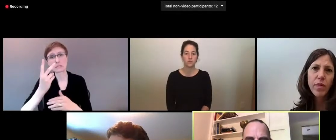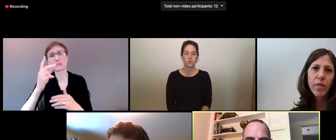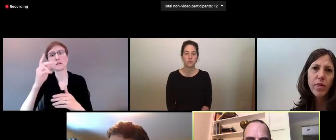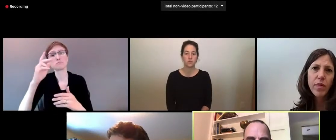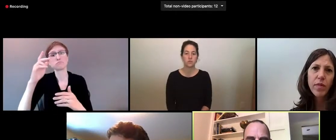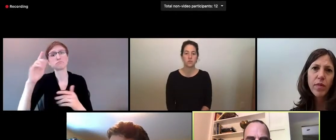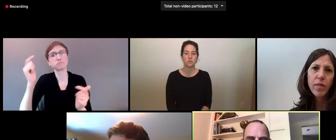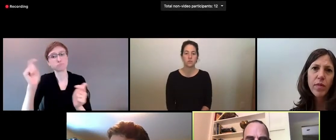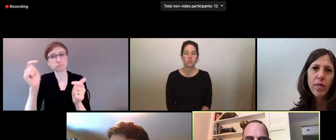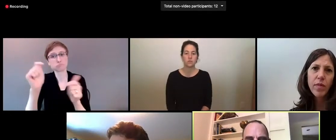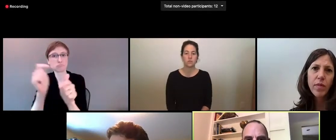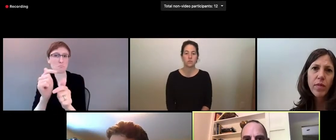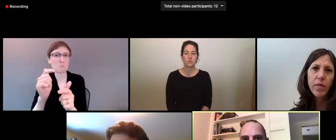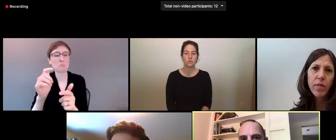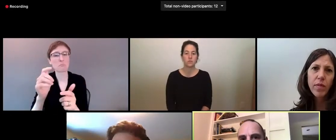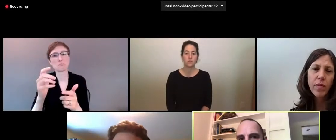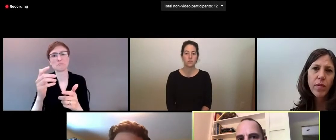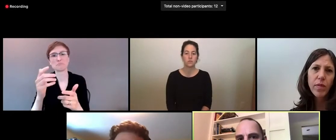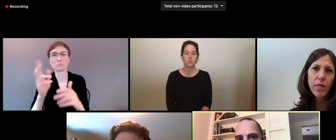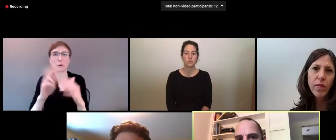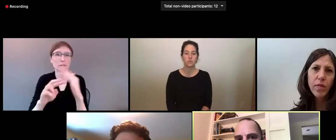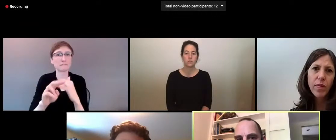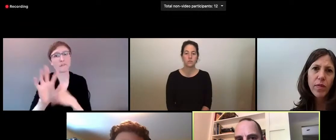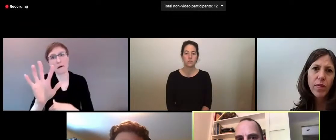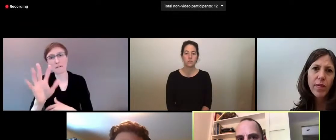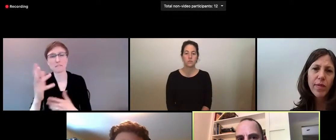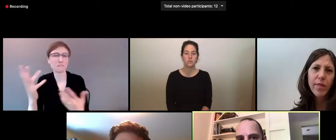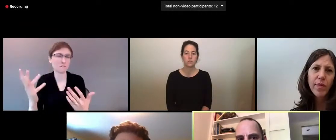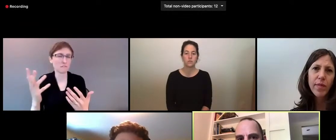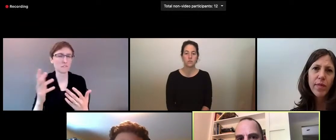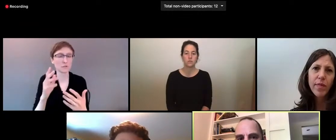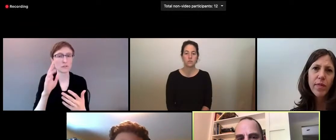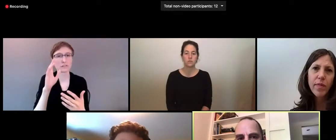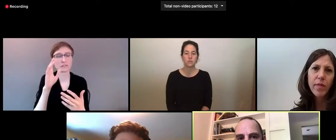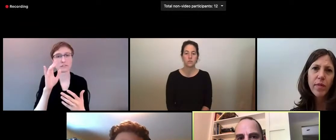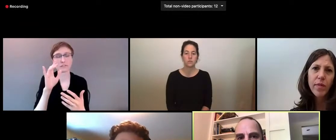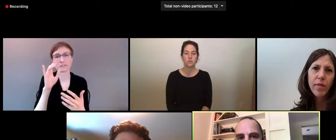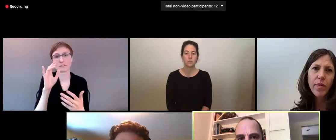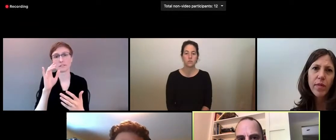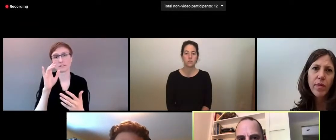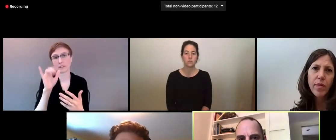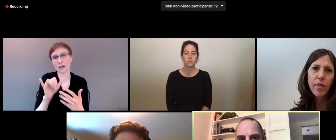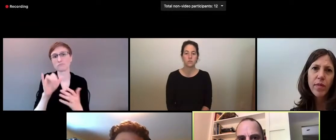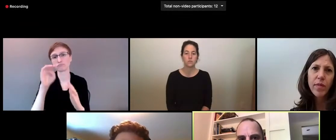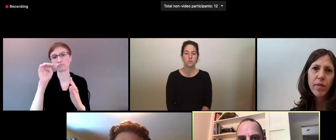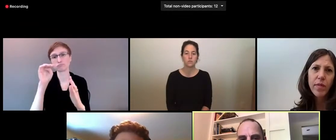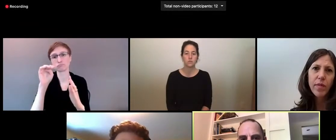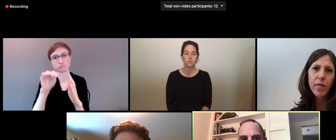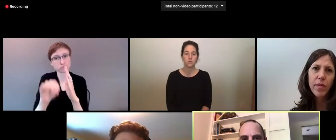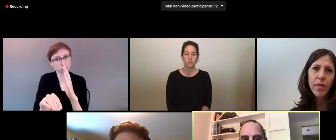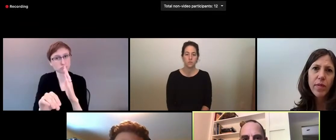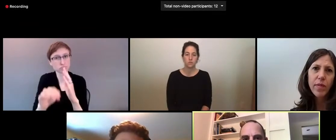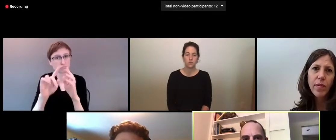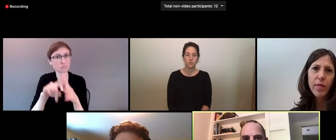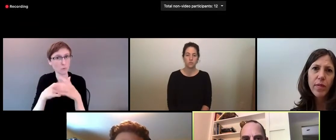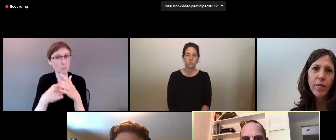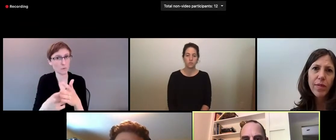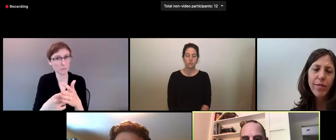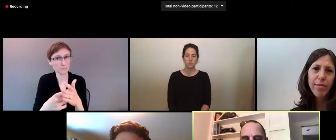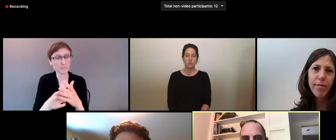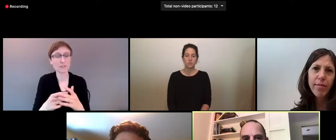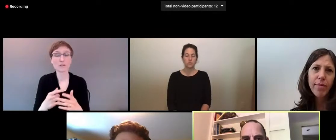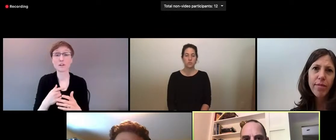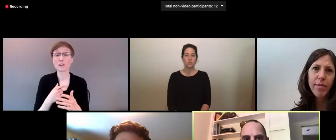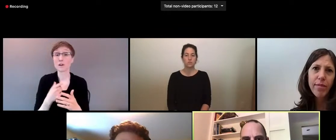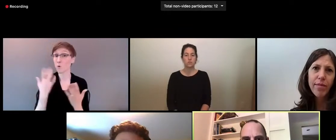time. I'd like to focus on one of the key drivers for why we're seeing a drop in Ottawa, and